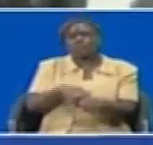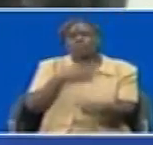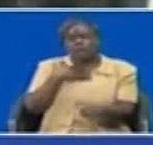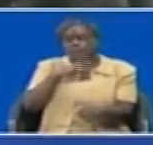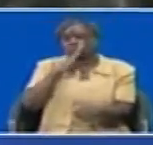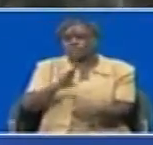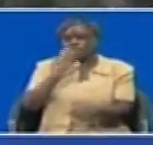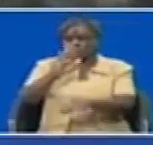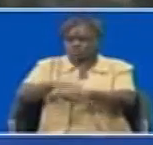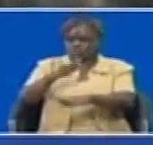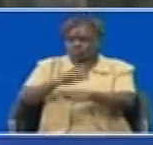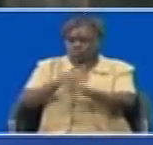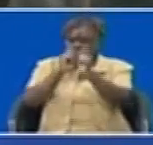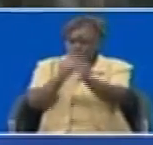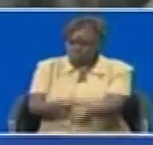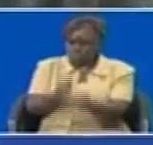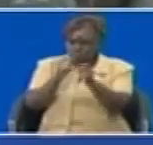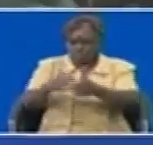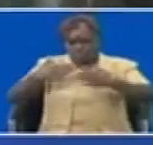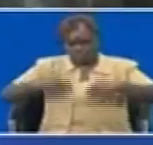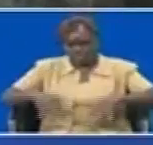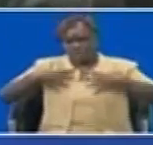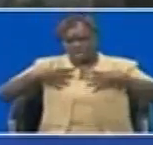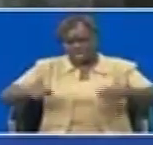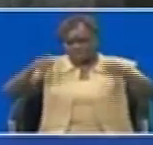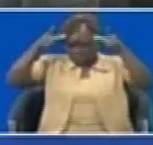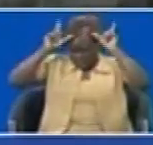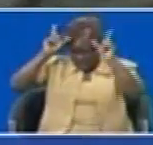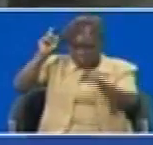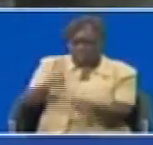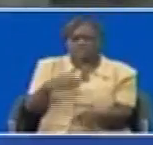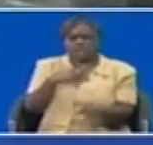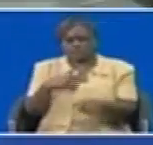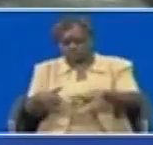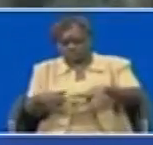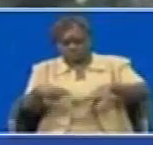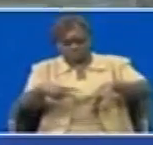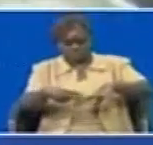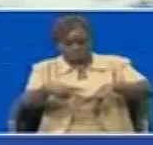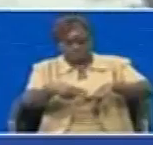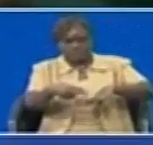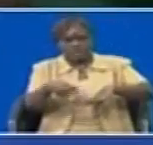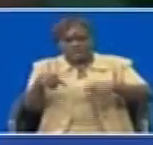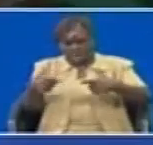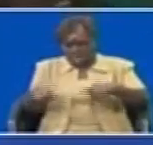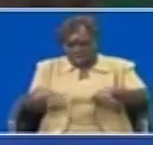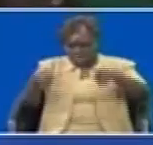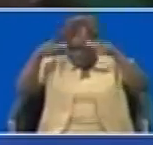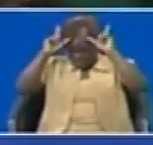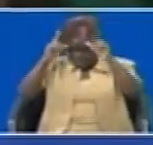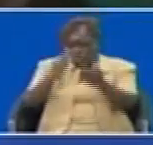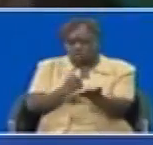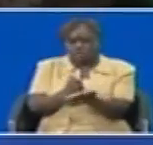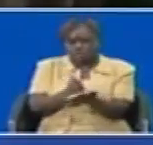you have to get healthy cows. So with hoof trimming, we allow the cow to be healthy. Using a knife